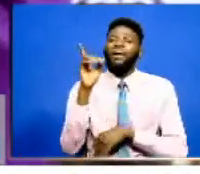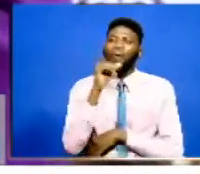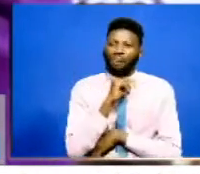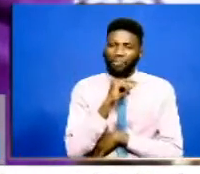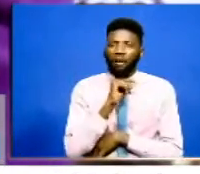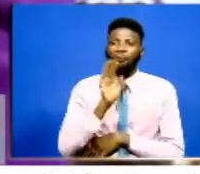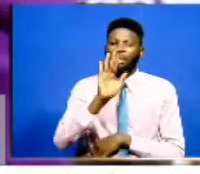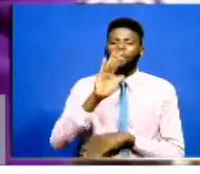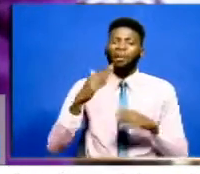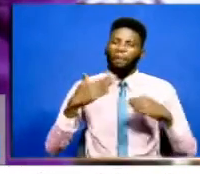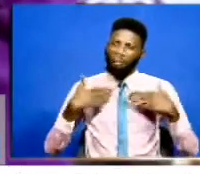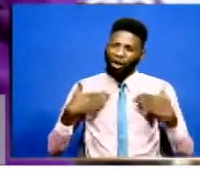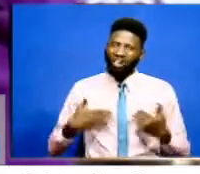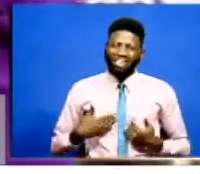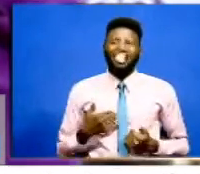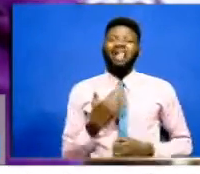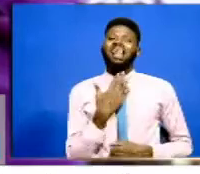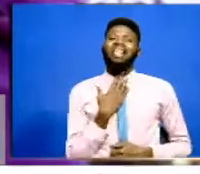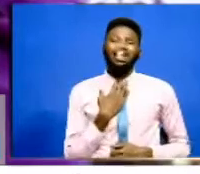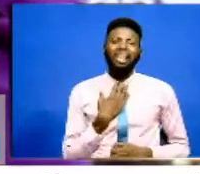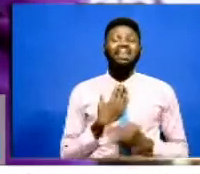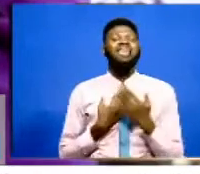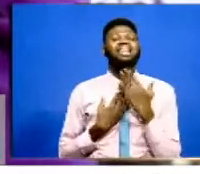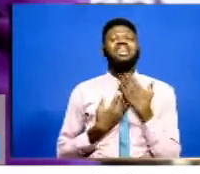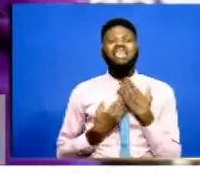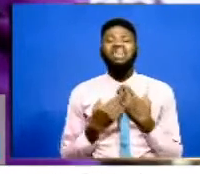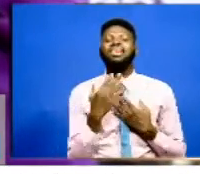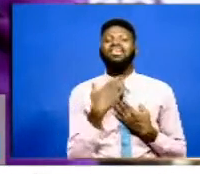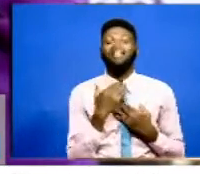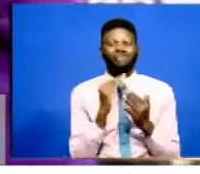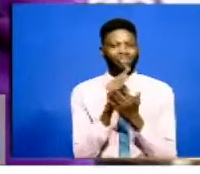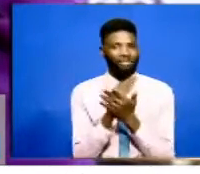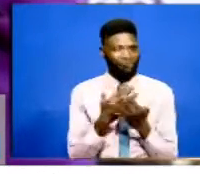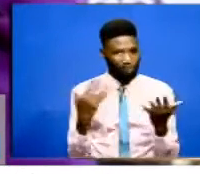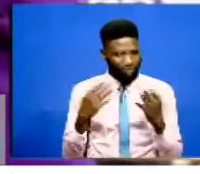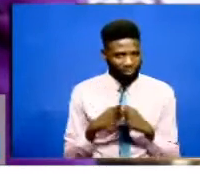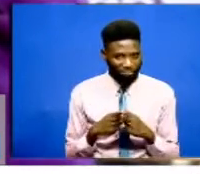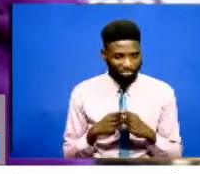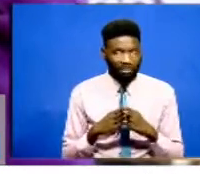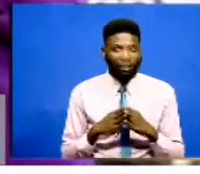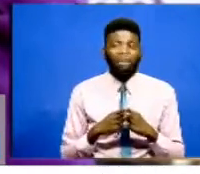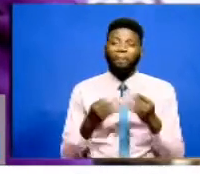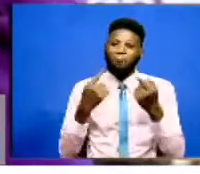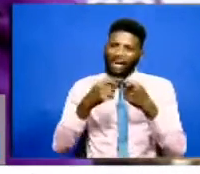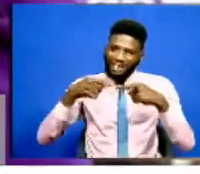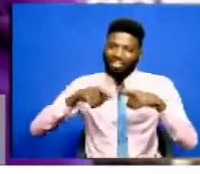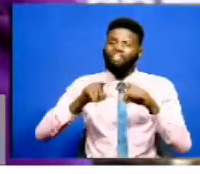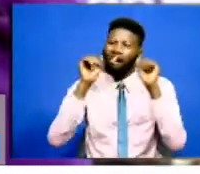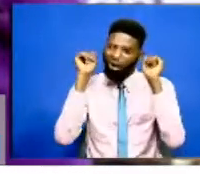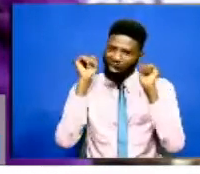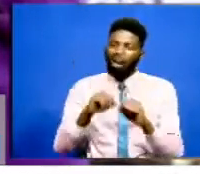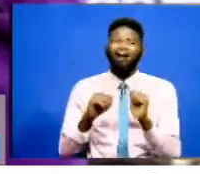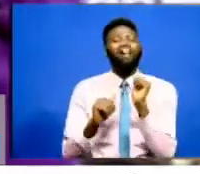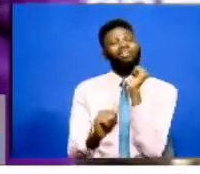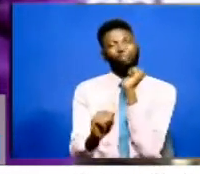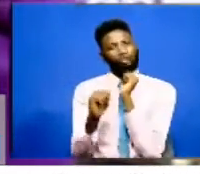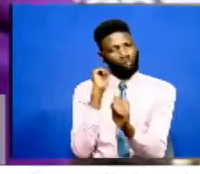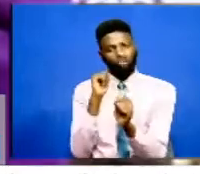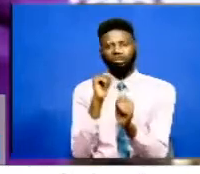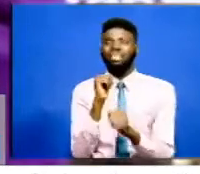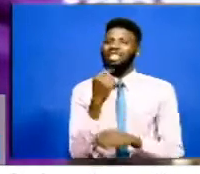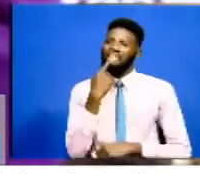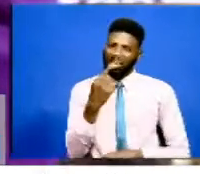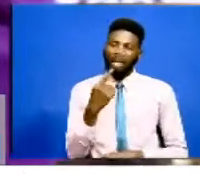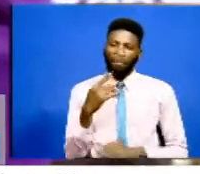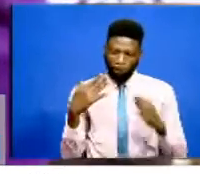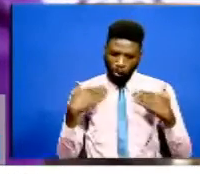much pressing for a certain desire or need. And therefore you tell the body, you are a